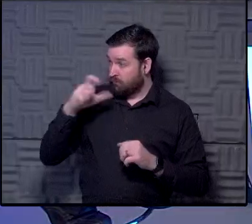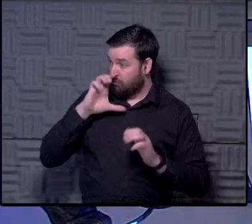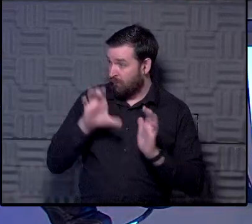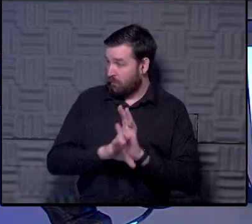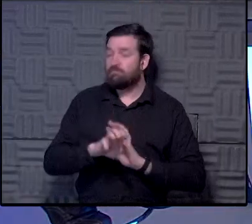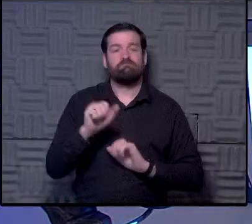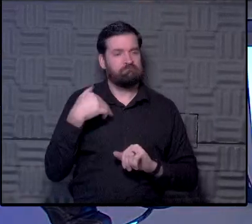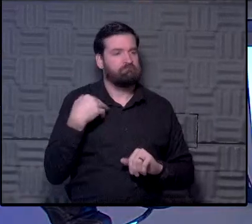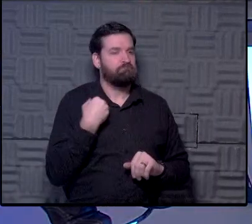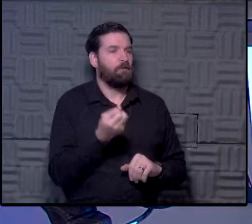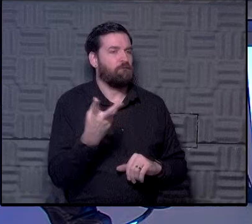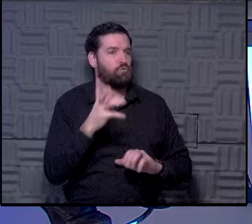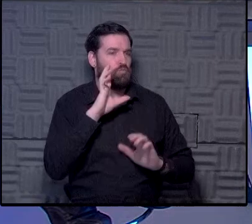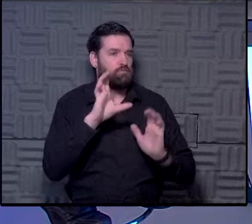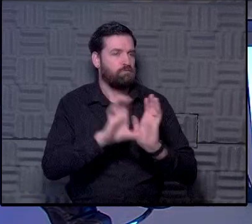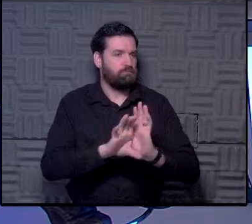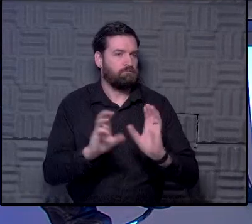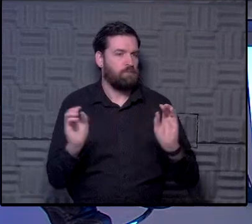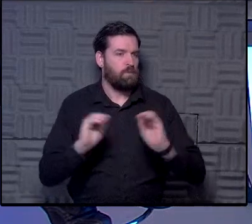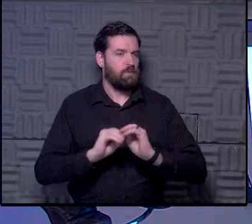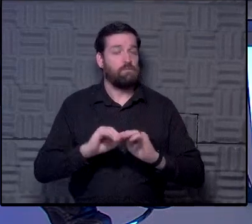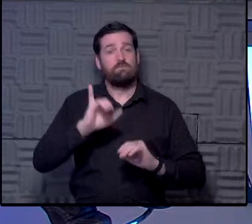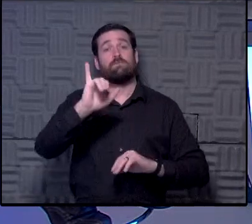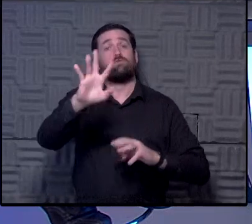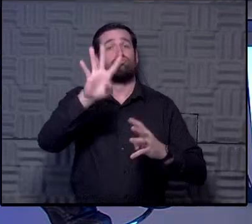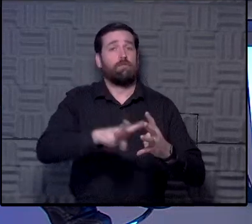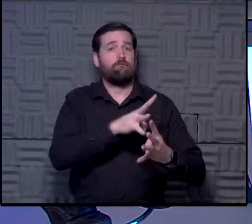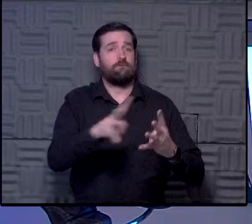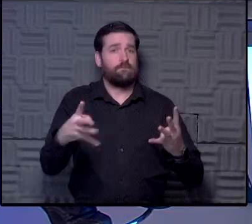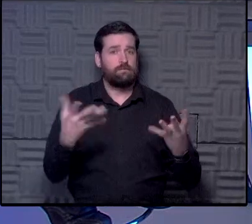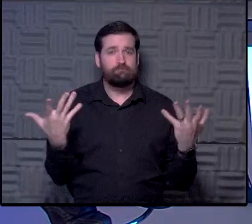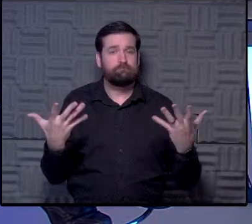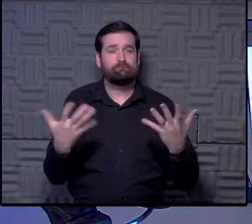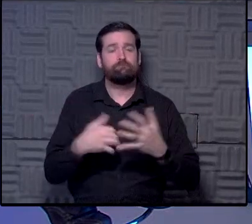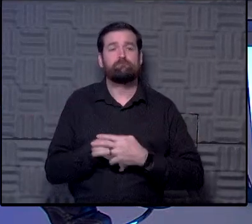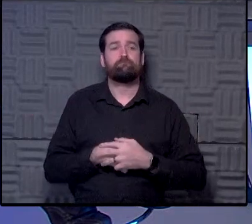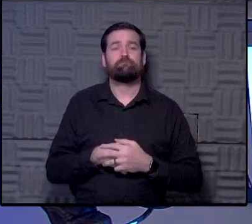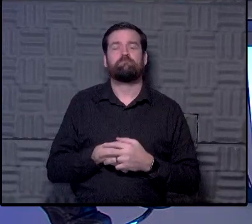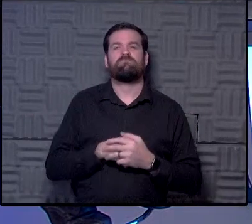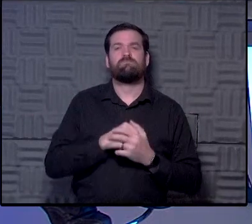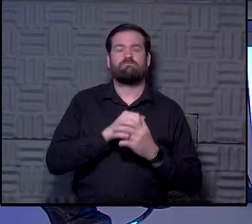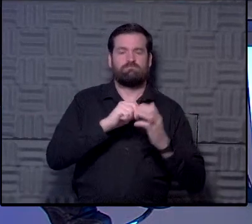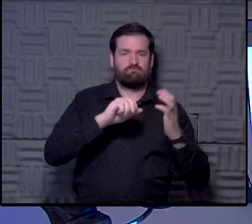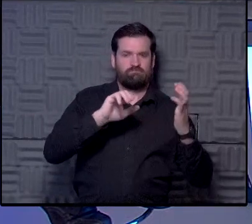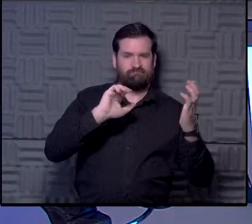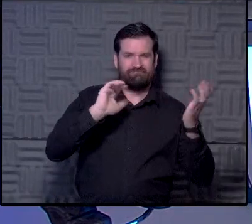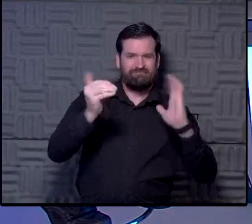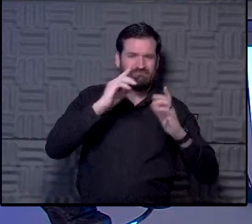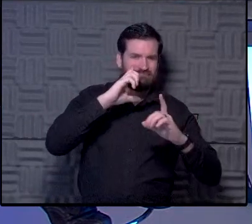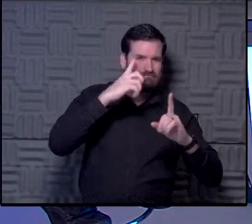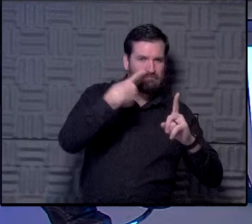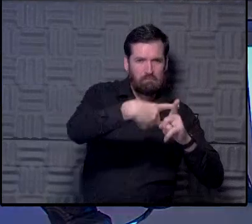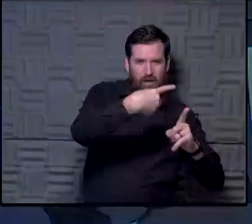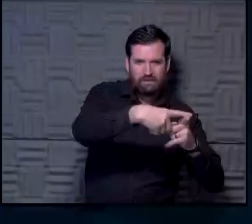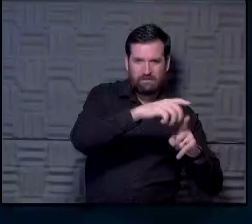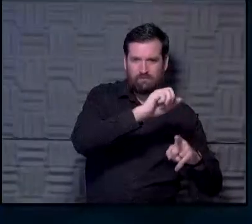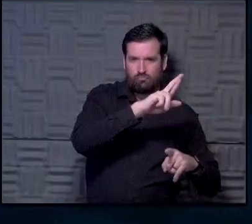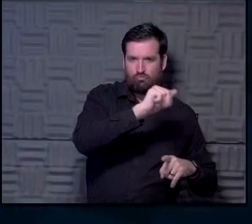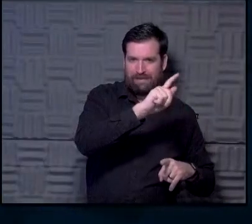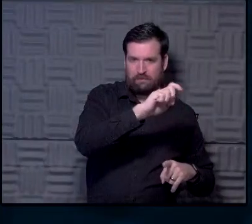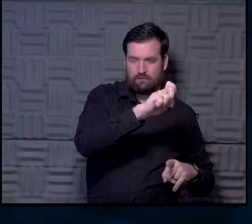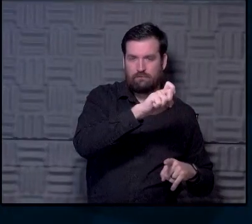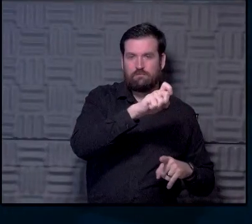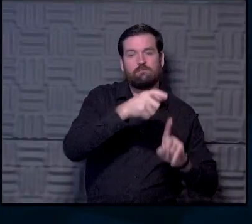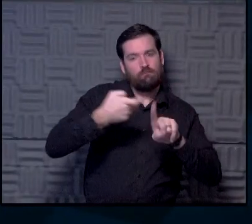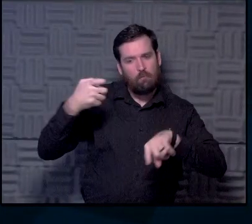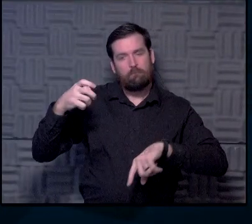I got a couple of more. So that's a graph that basically looks at the positivity rate of the COVID patient or of COVID patients through the